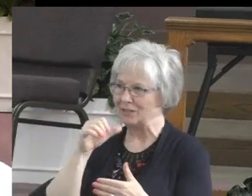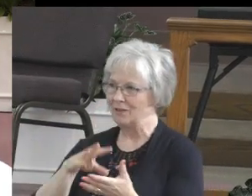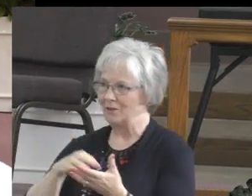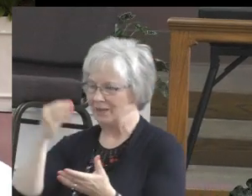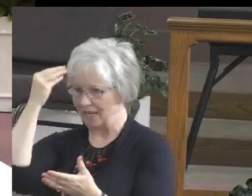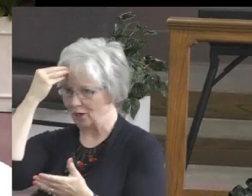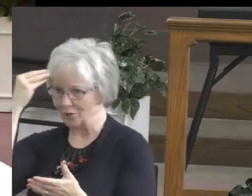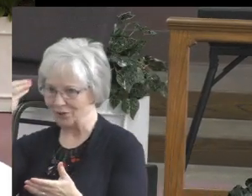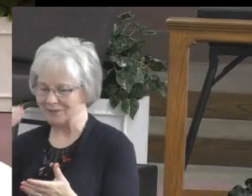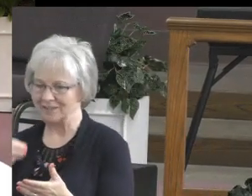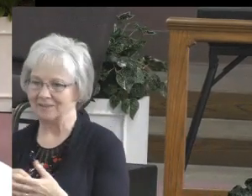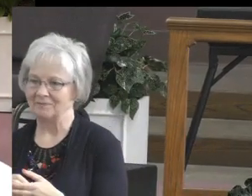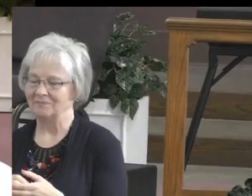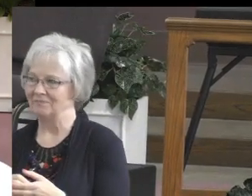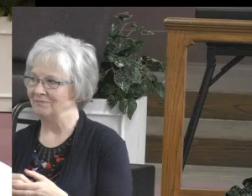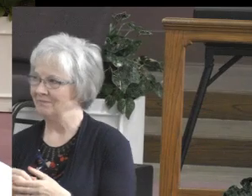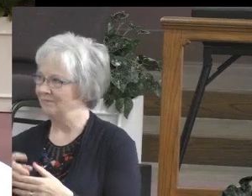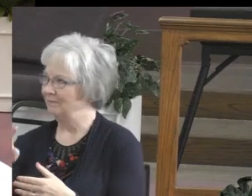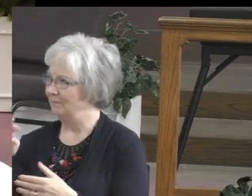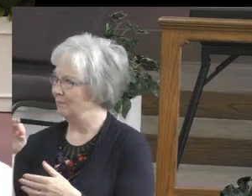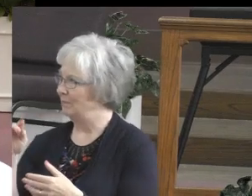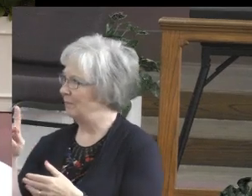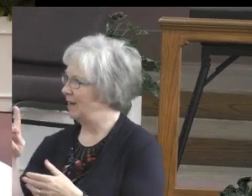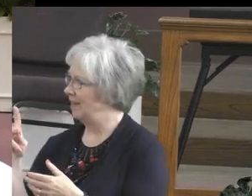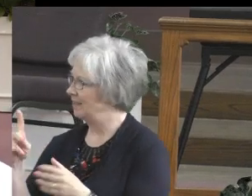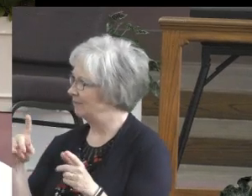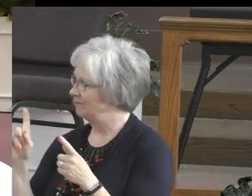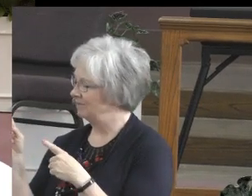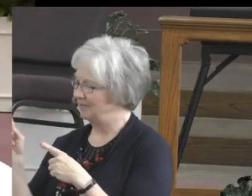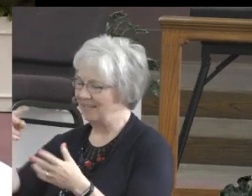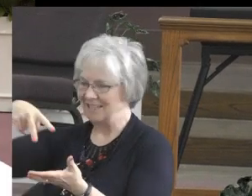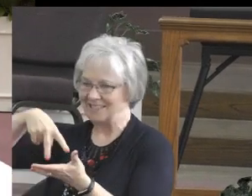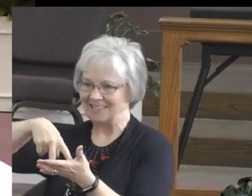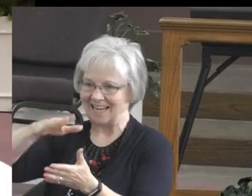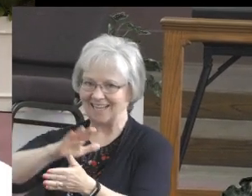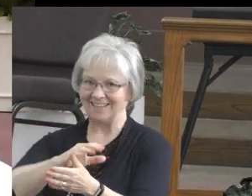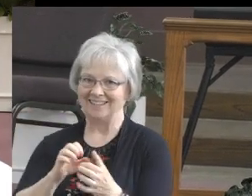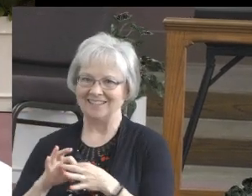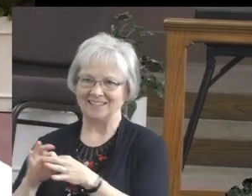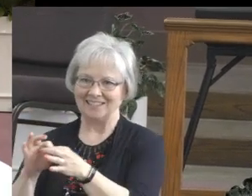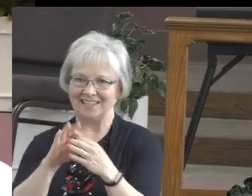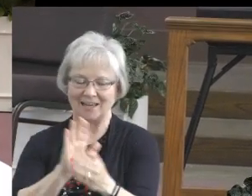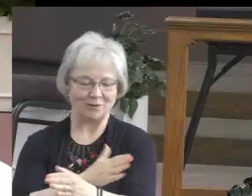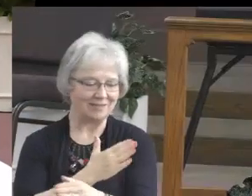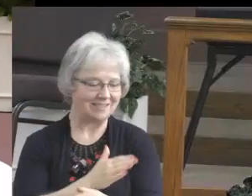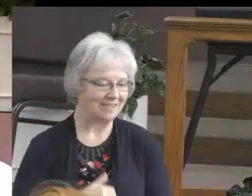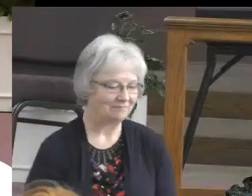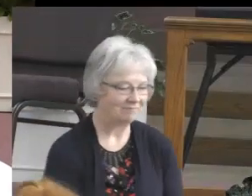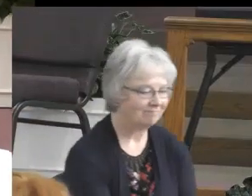time this week. So Mike, I'll turn it back over to you. Let's stand together as we sing.